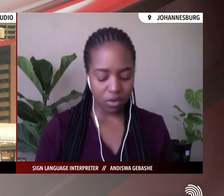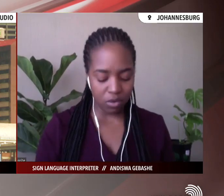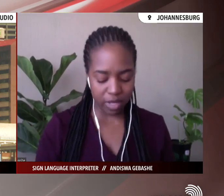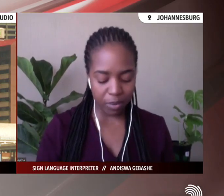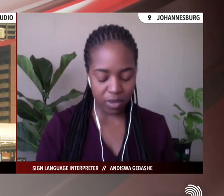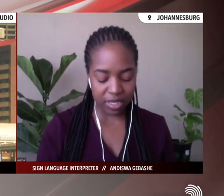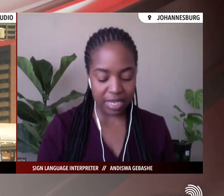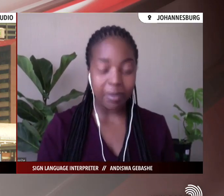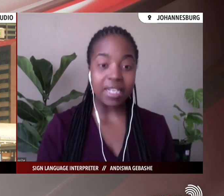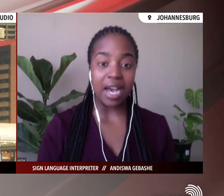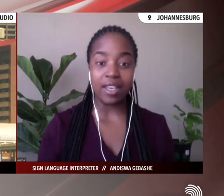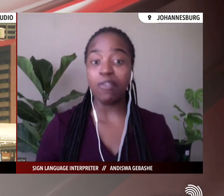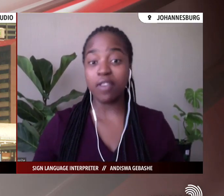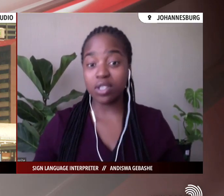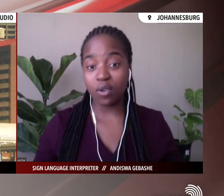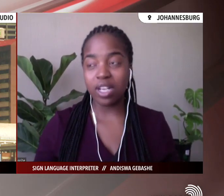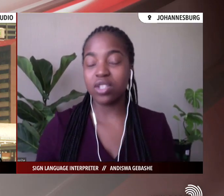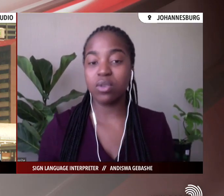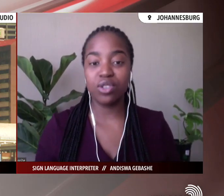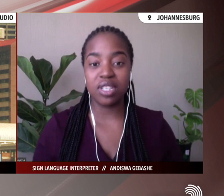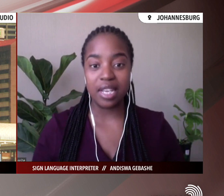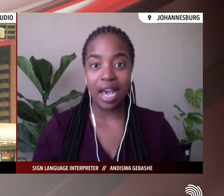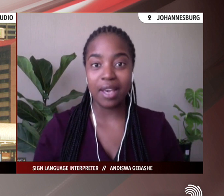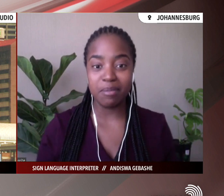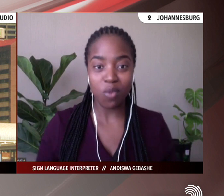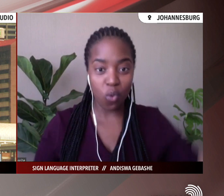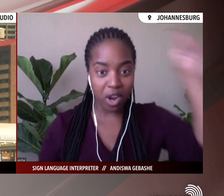Oh, the importance. I mean, first of all, I just want to say